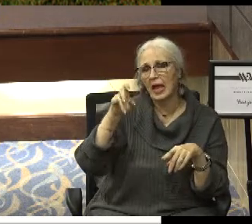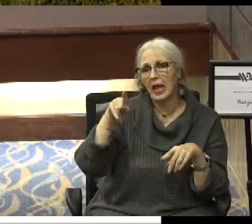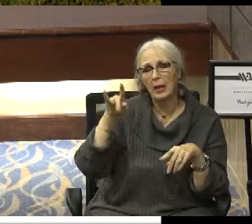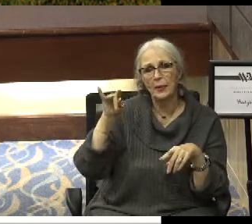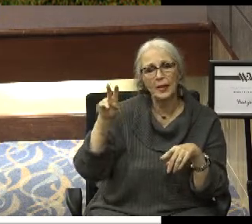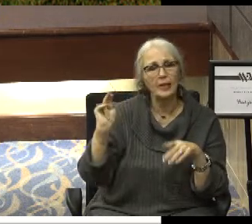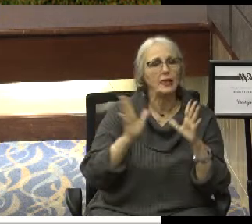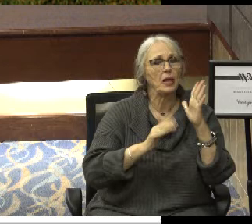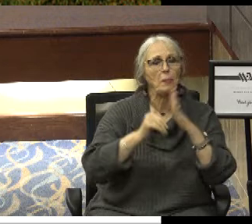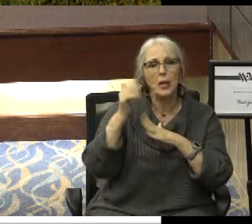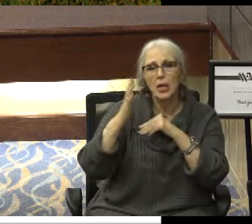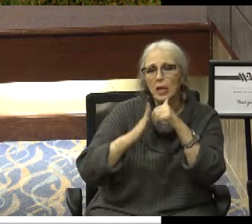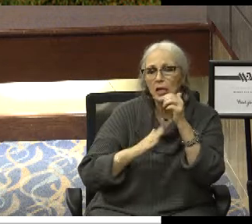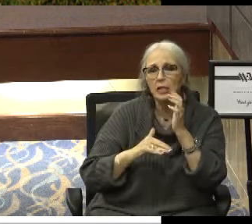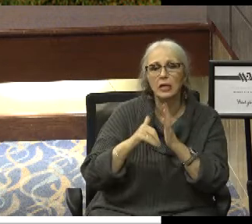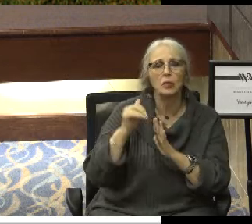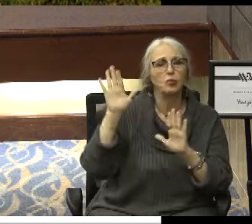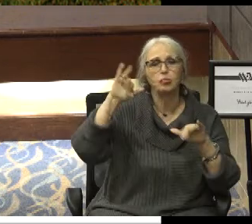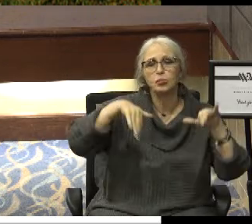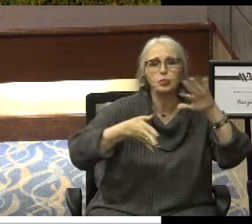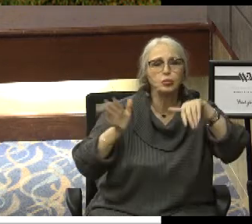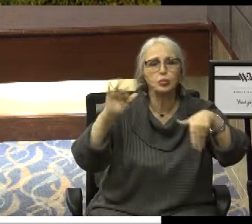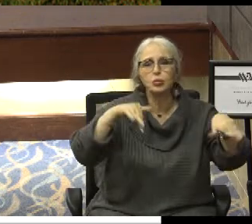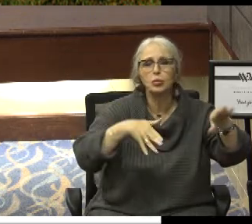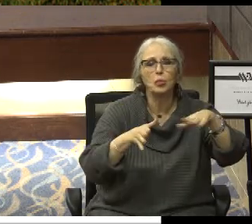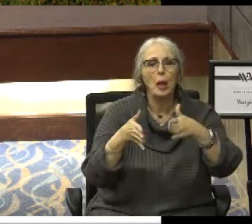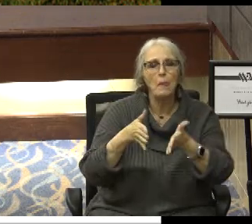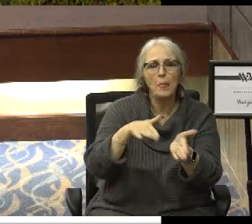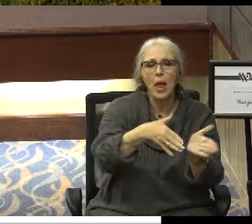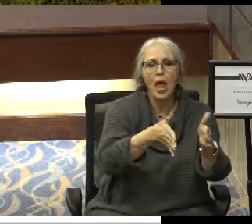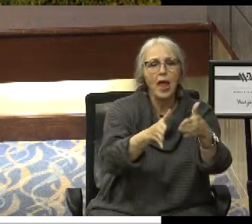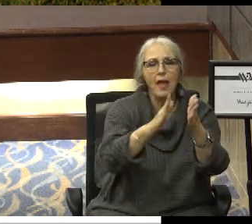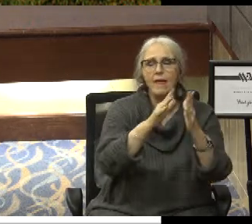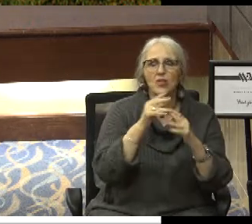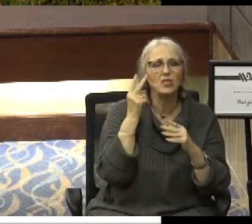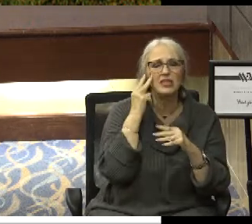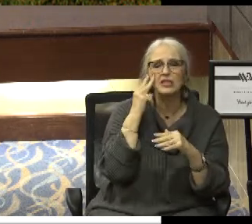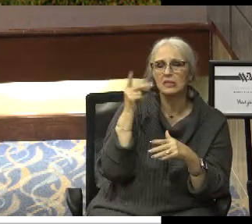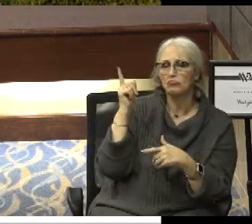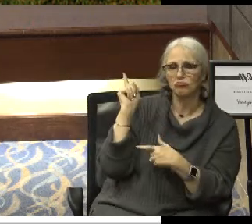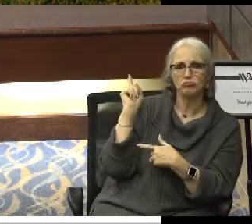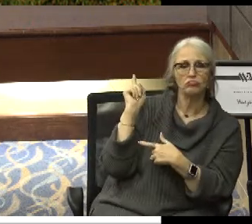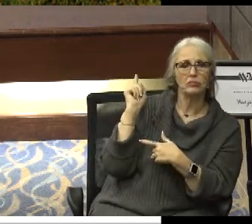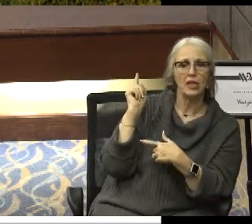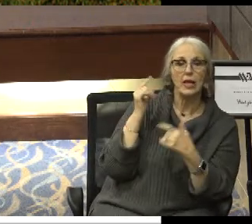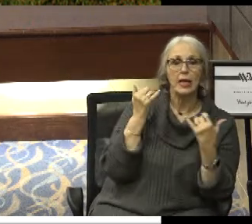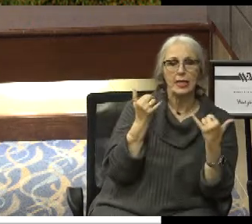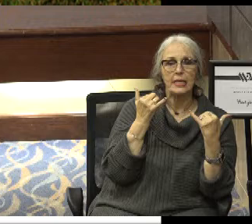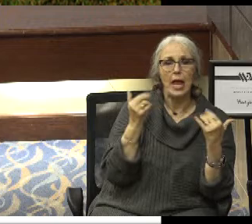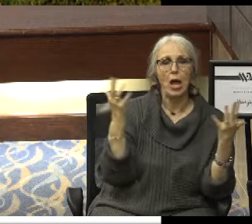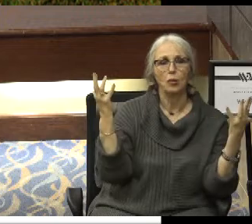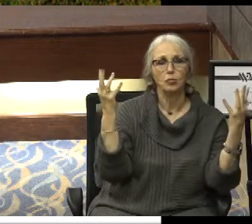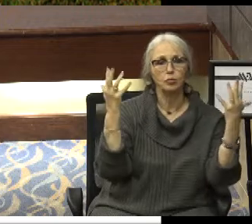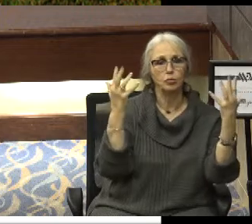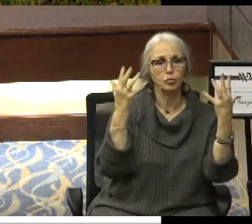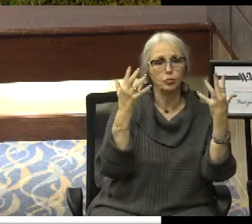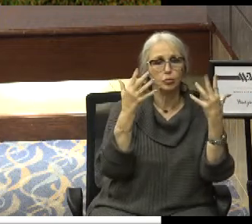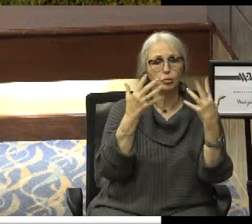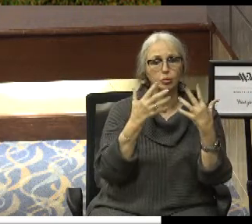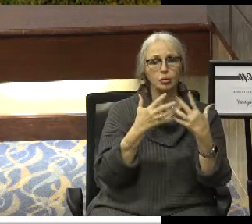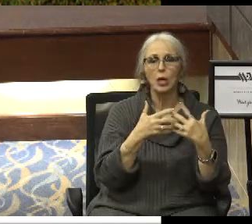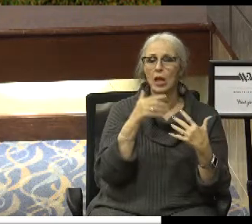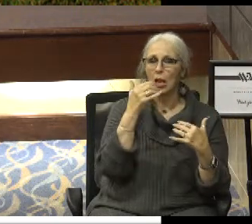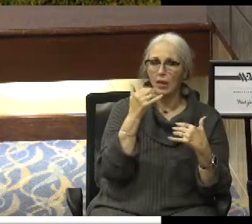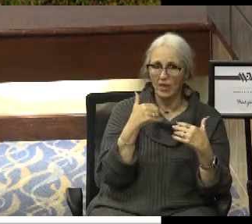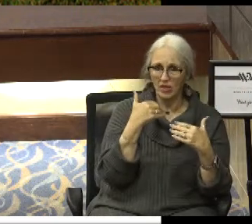the buildings, outdoor dining, paving, pavers. All that is what is now coming in this current phase.